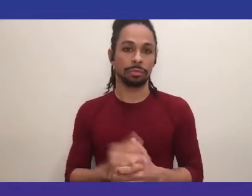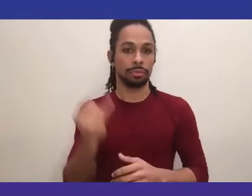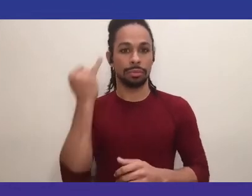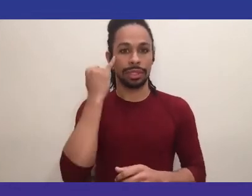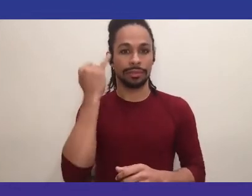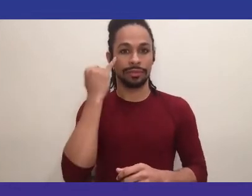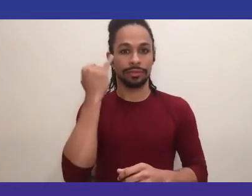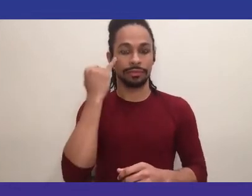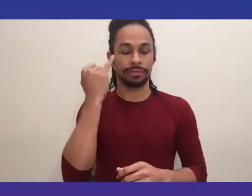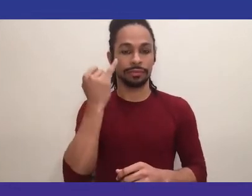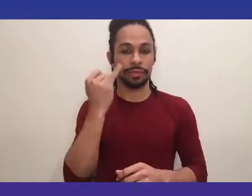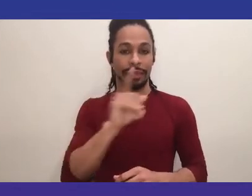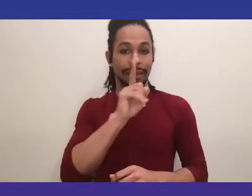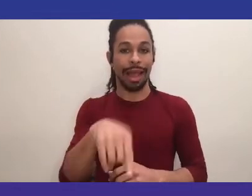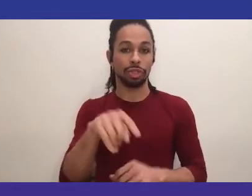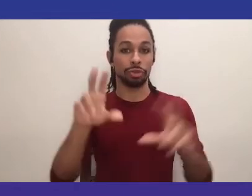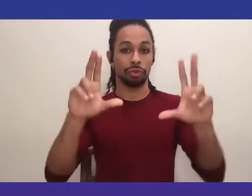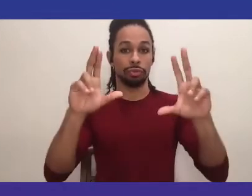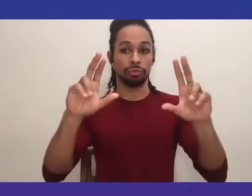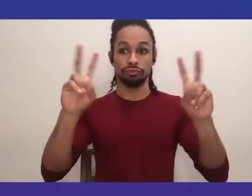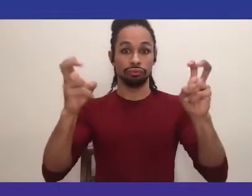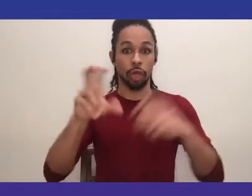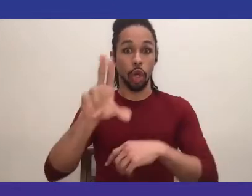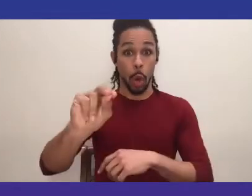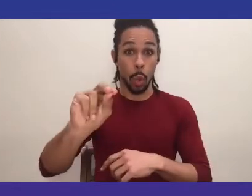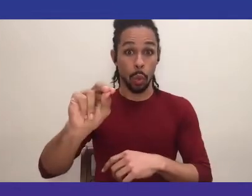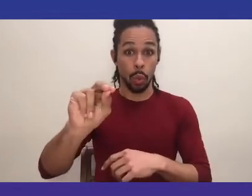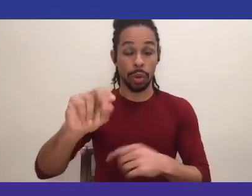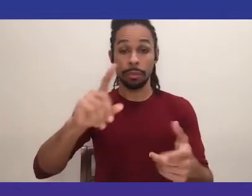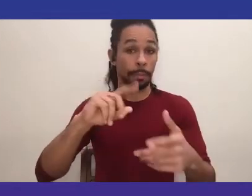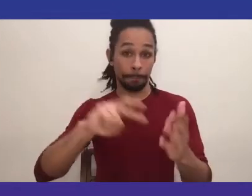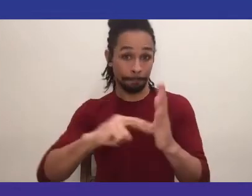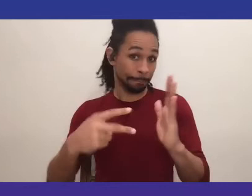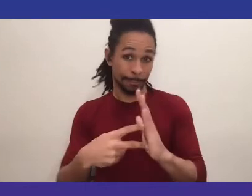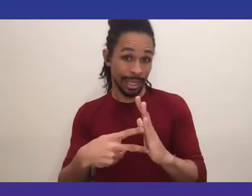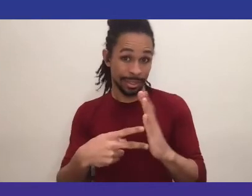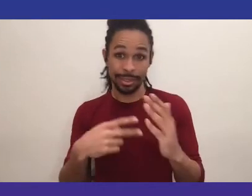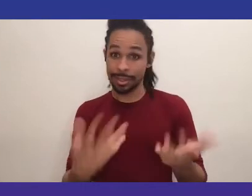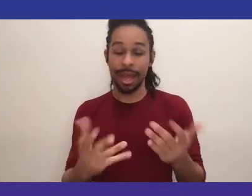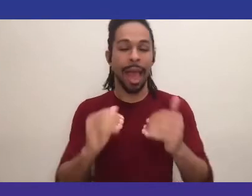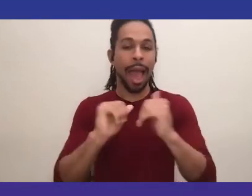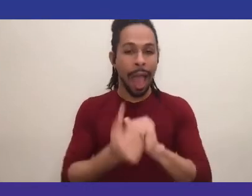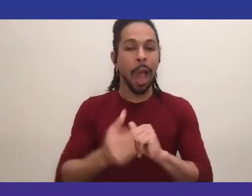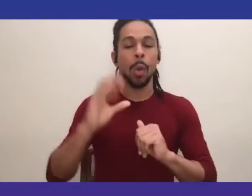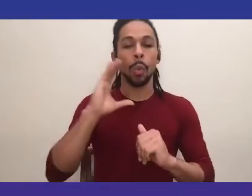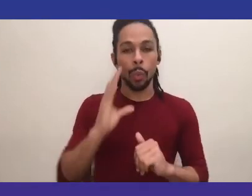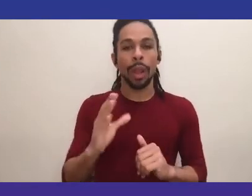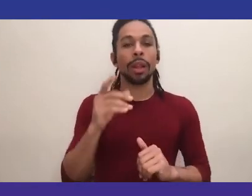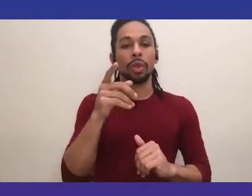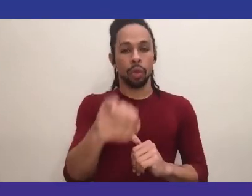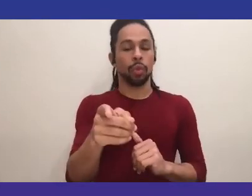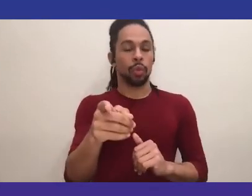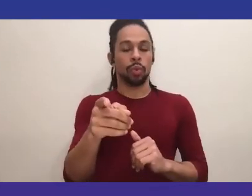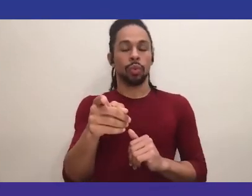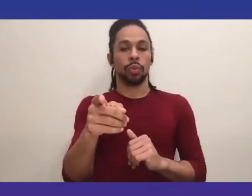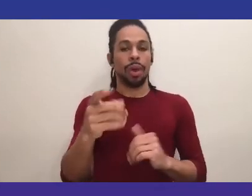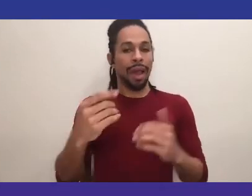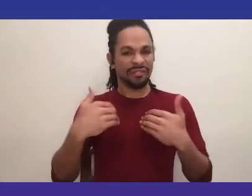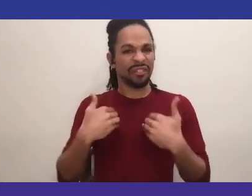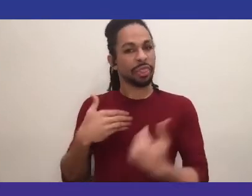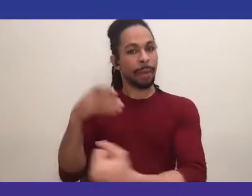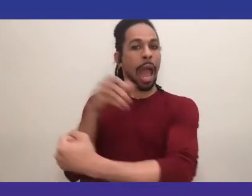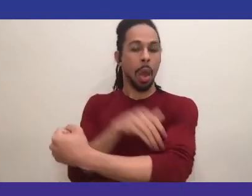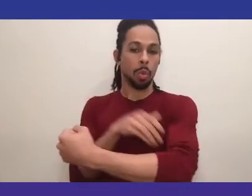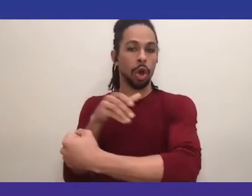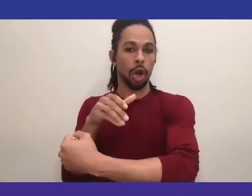if the answer is no, then how do you then have the power